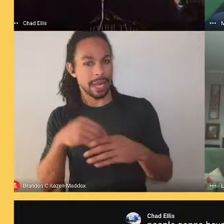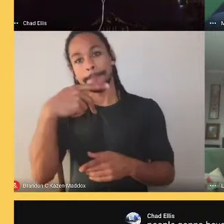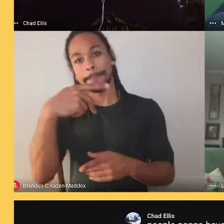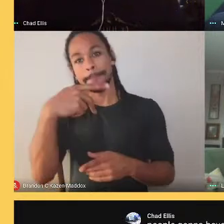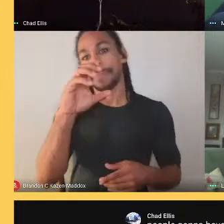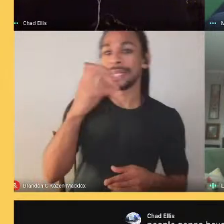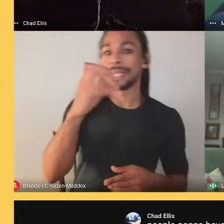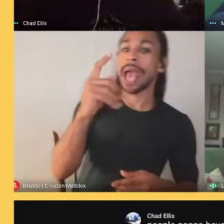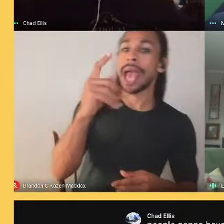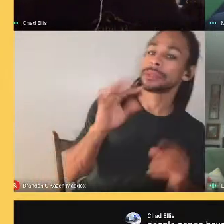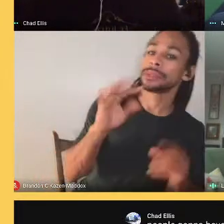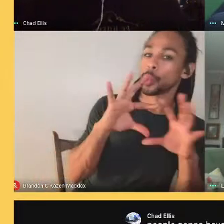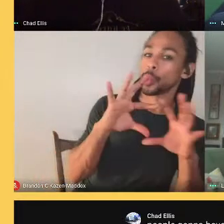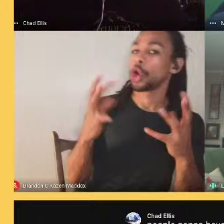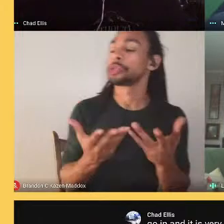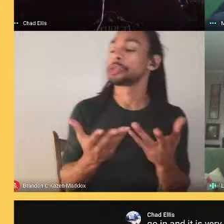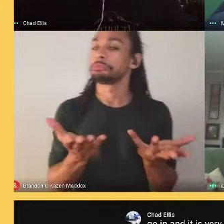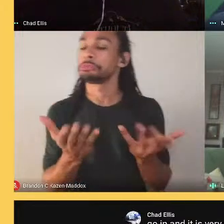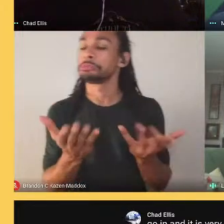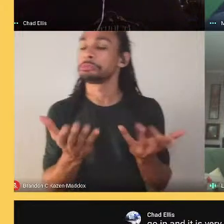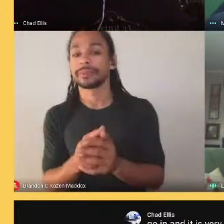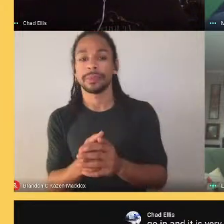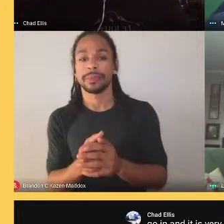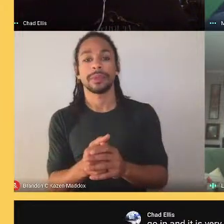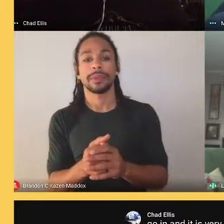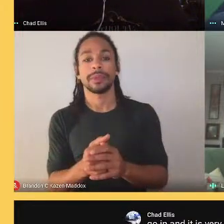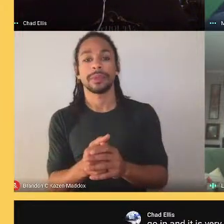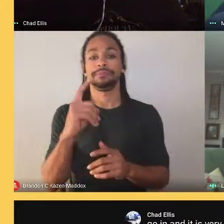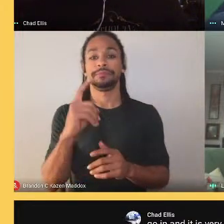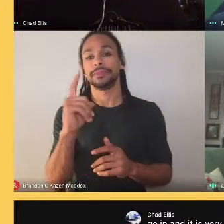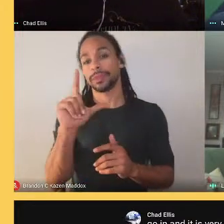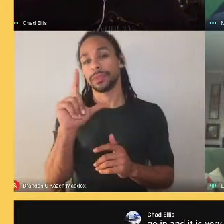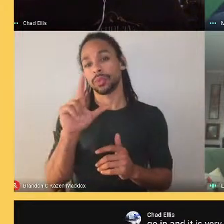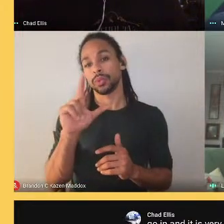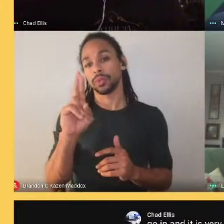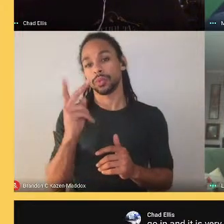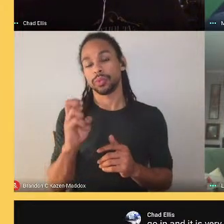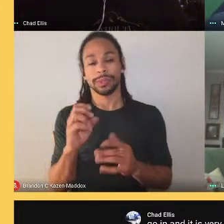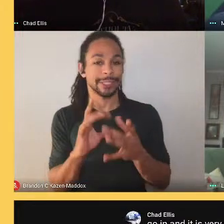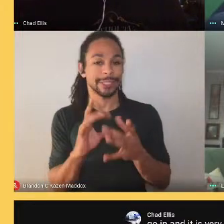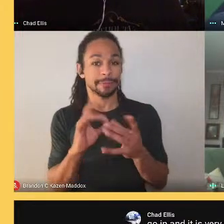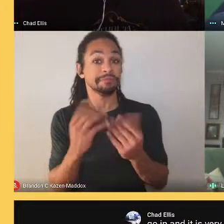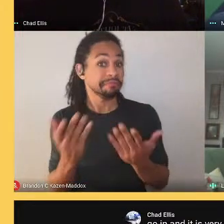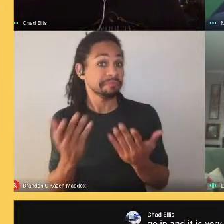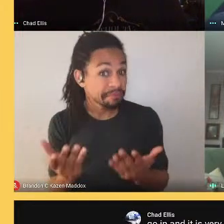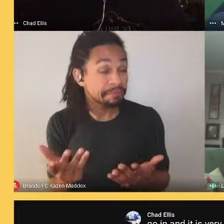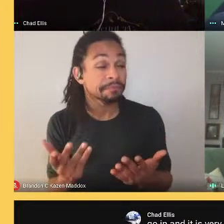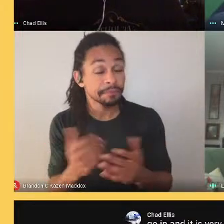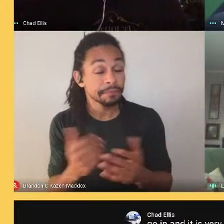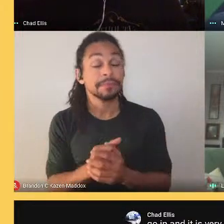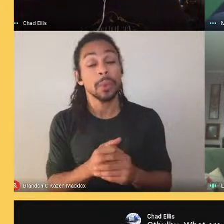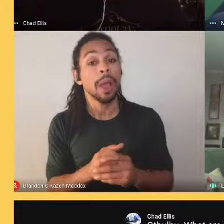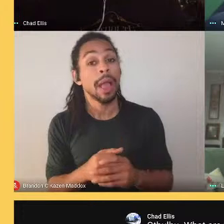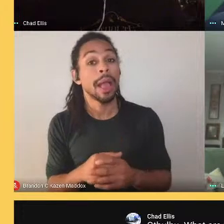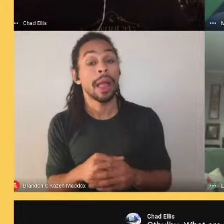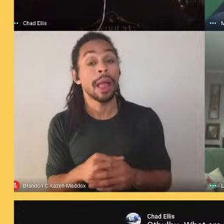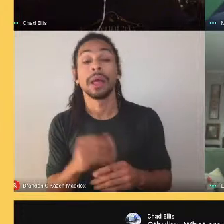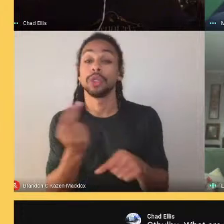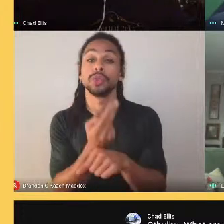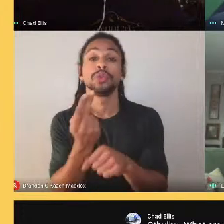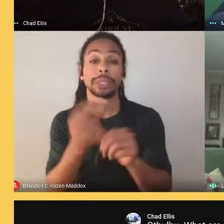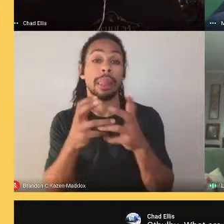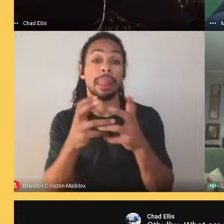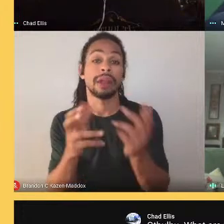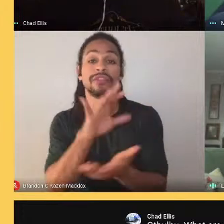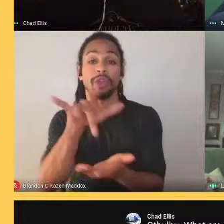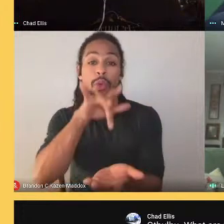I gotcha. Well, I mean, I think a lot of that just comes down to using a lot of the core components, using them sparingly.